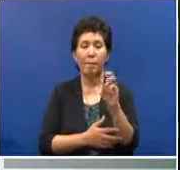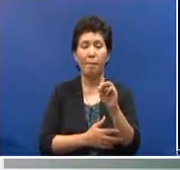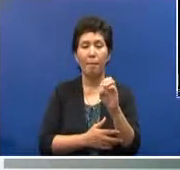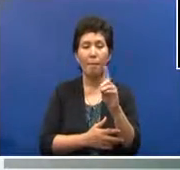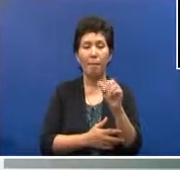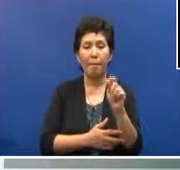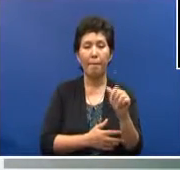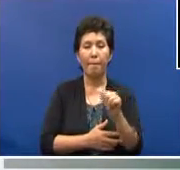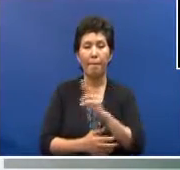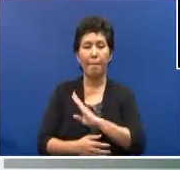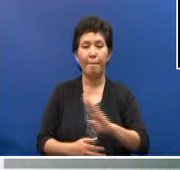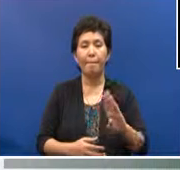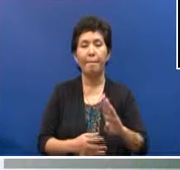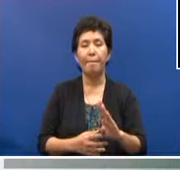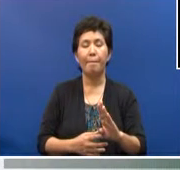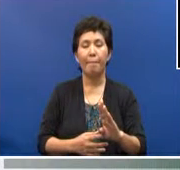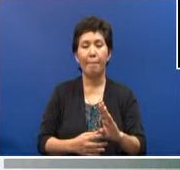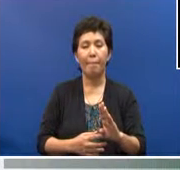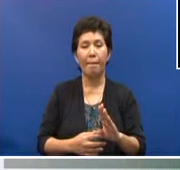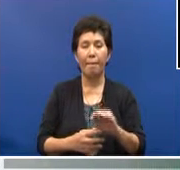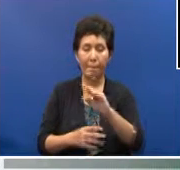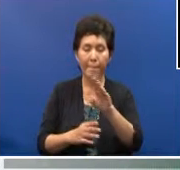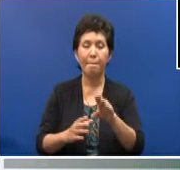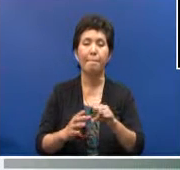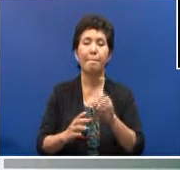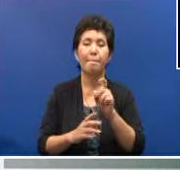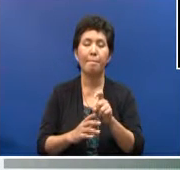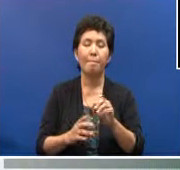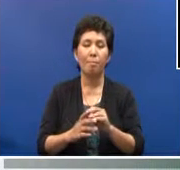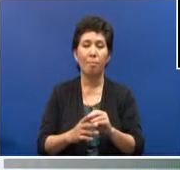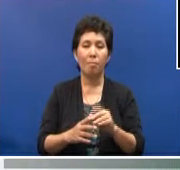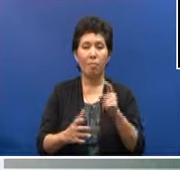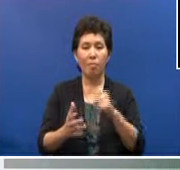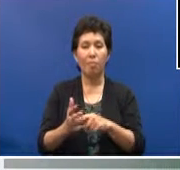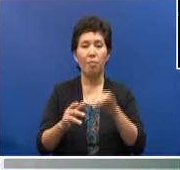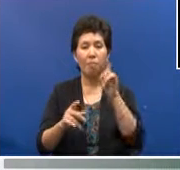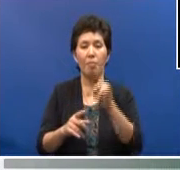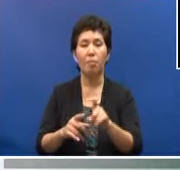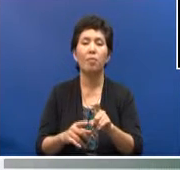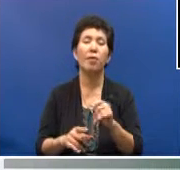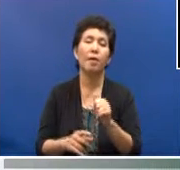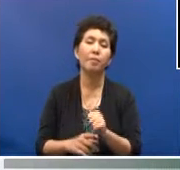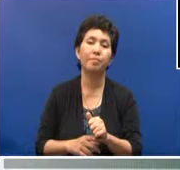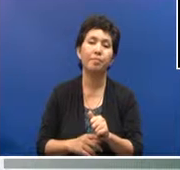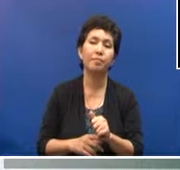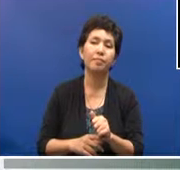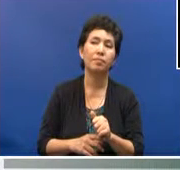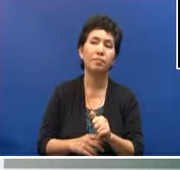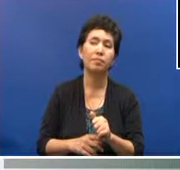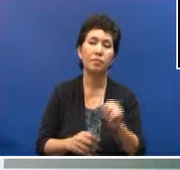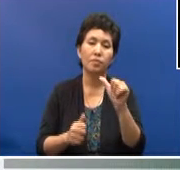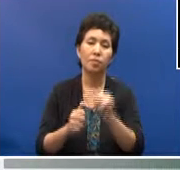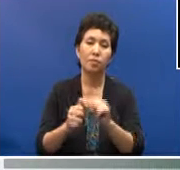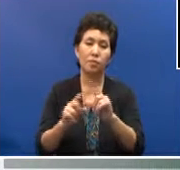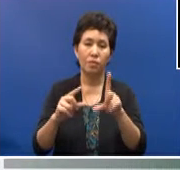Okay, racial and ethnic groups coexist in peace. Okay, though they still remain separate. Okay, so each